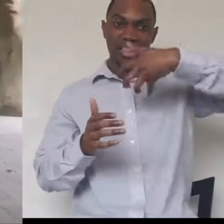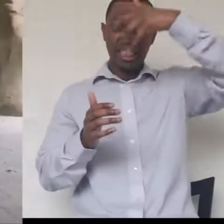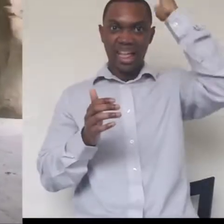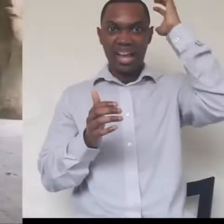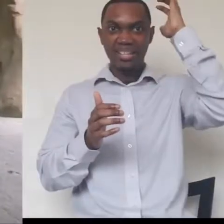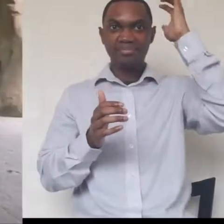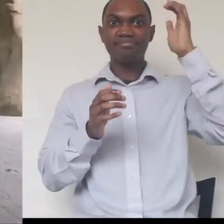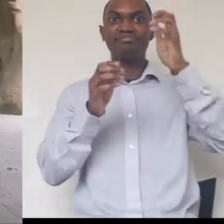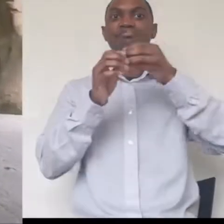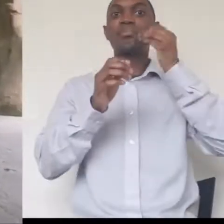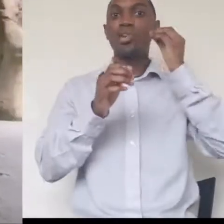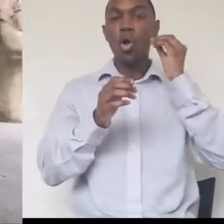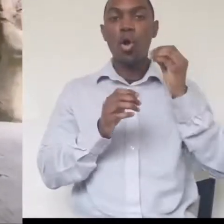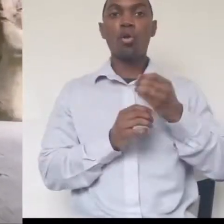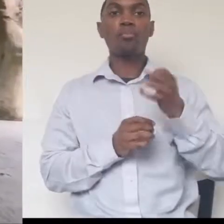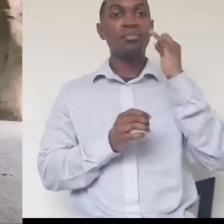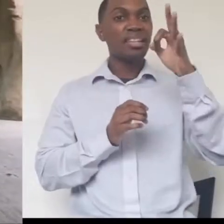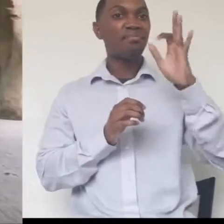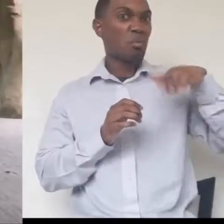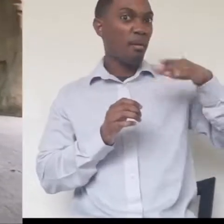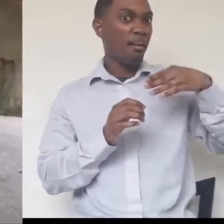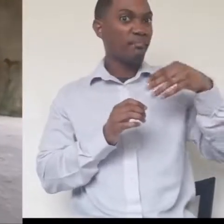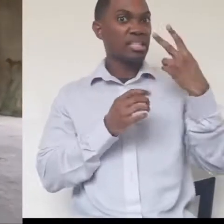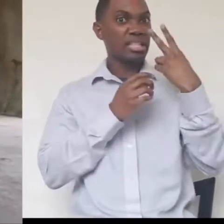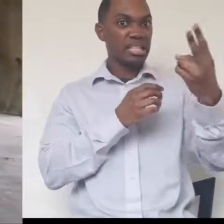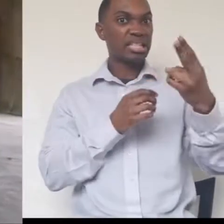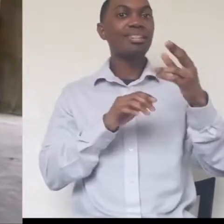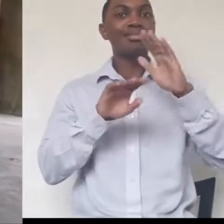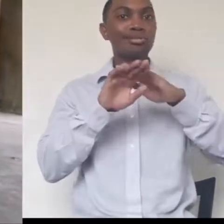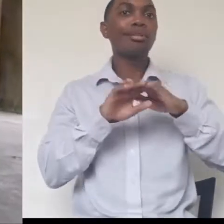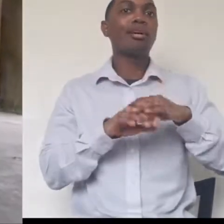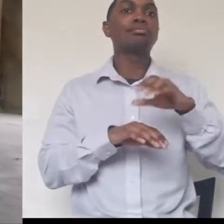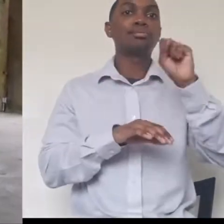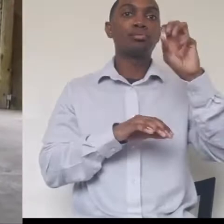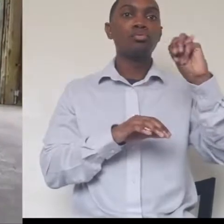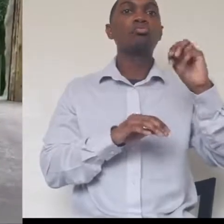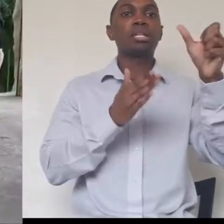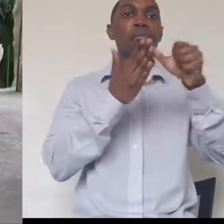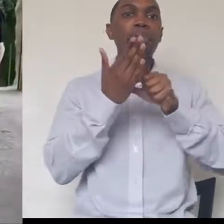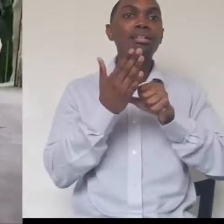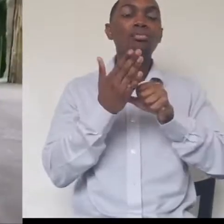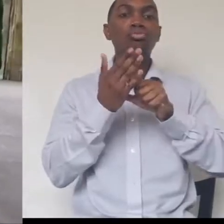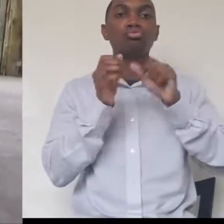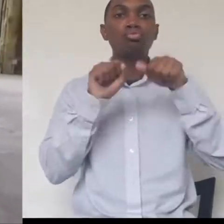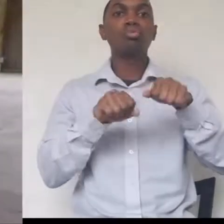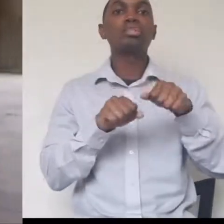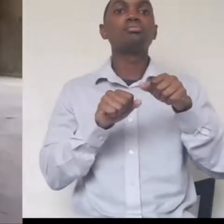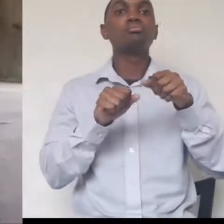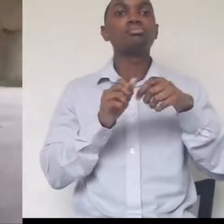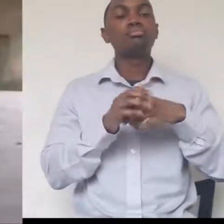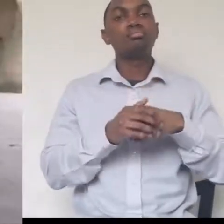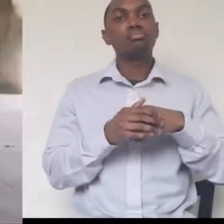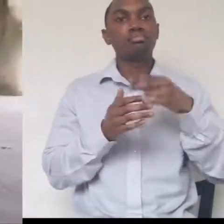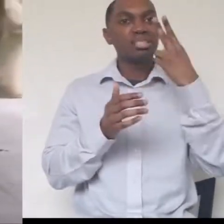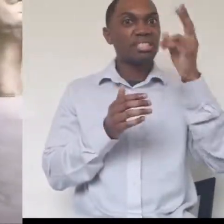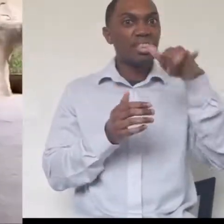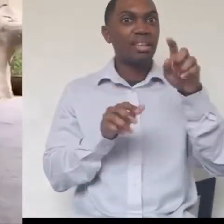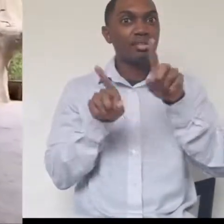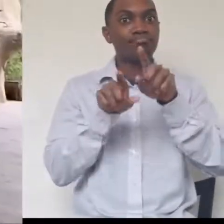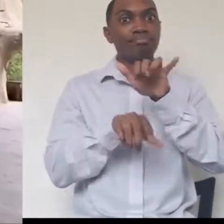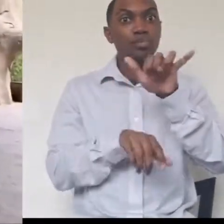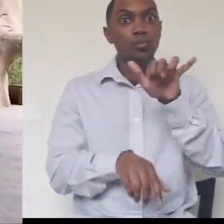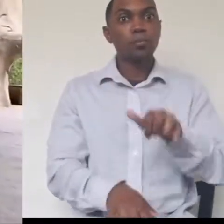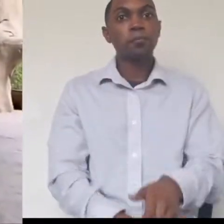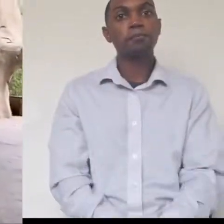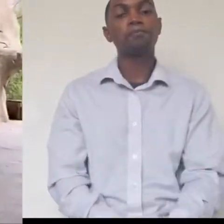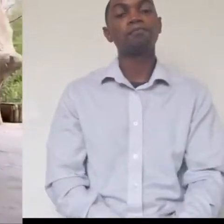This is our really awesome new renovated lion exhibit. If you guys haven't seen it yet, there's also a video of that on the social media